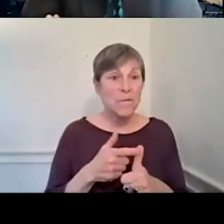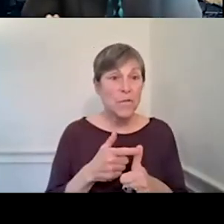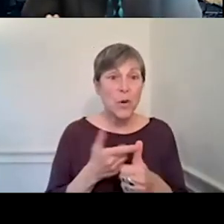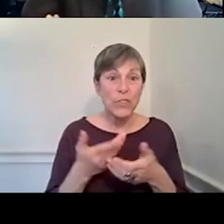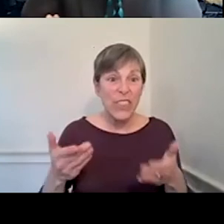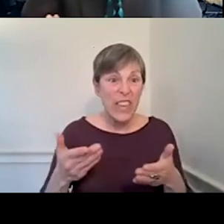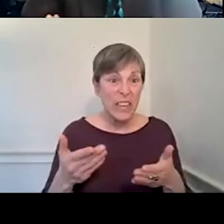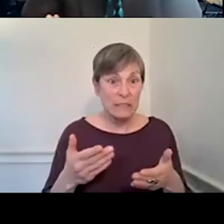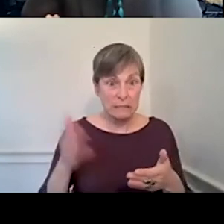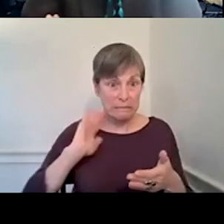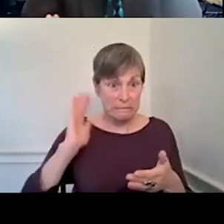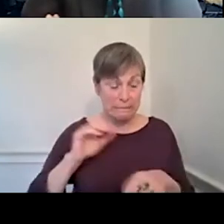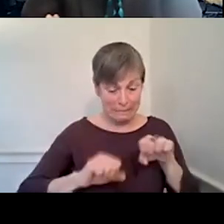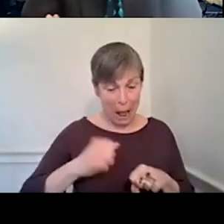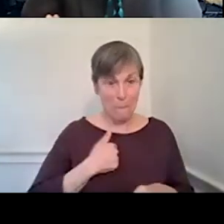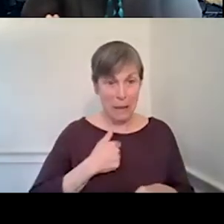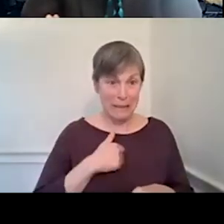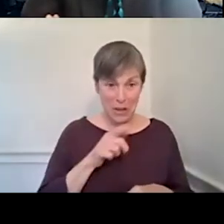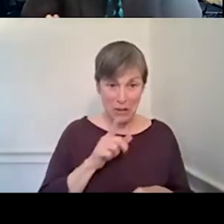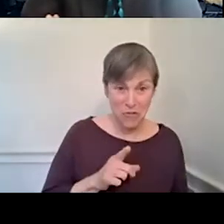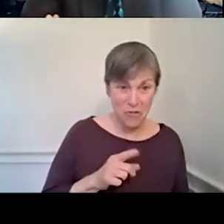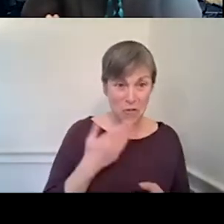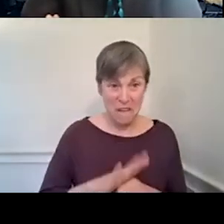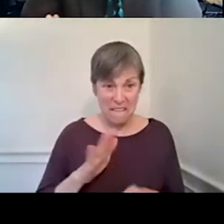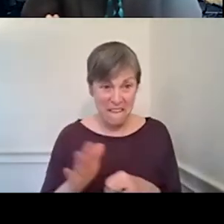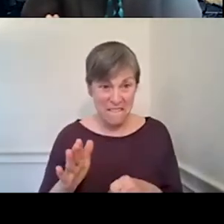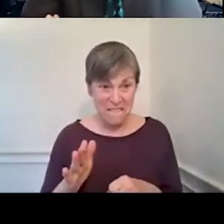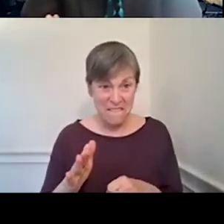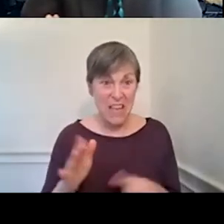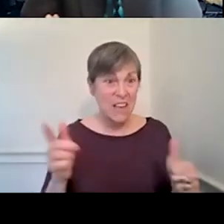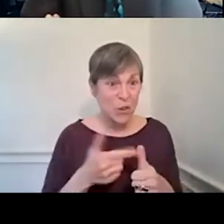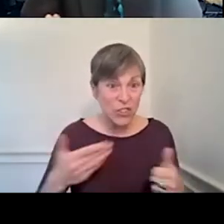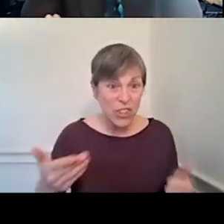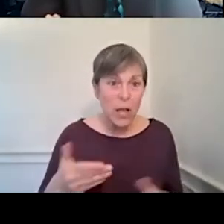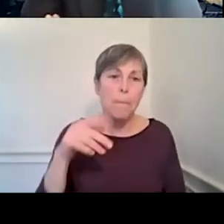obviously yes. And my note says, public speaking was a challenge. Oh,